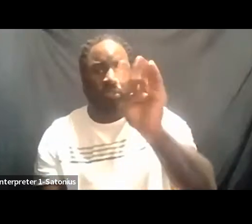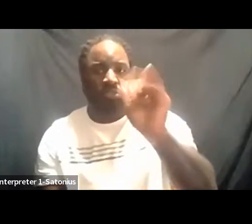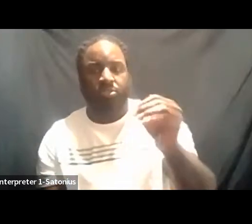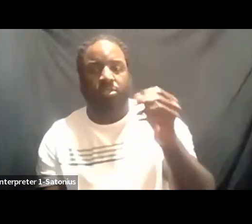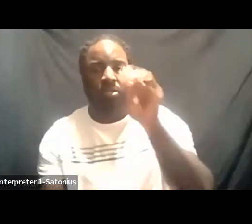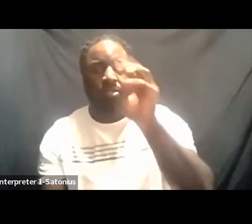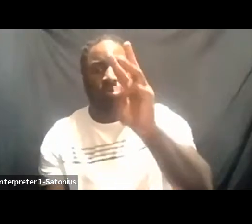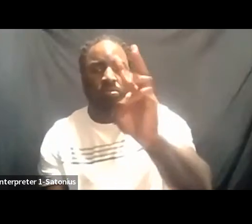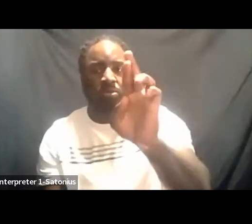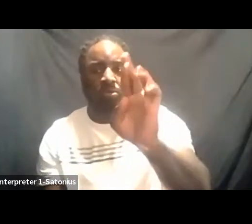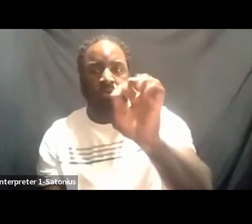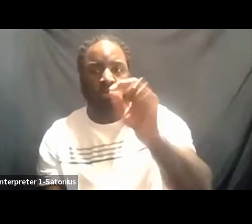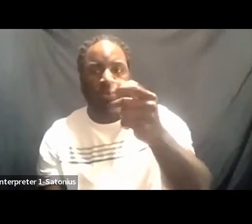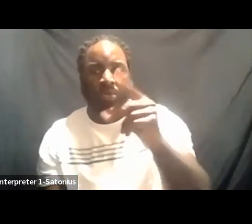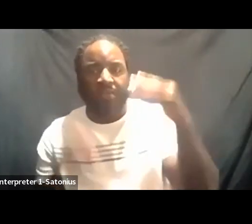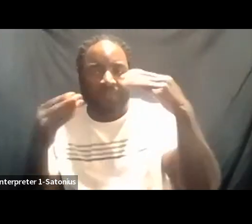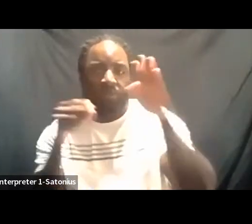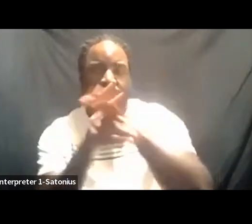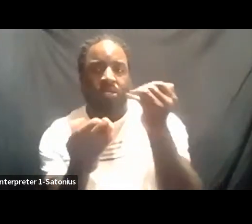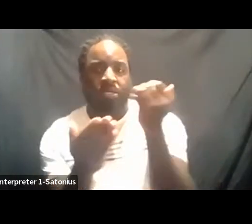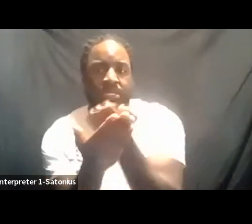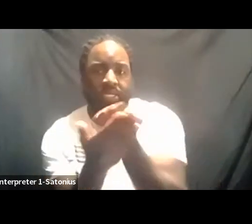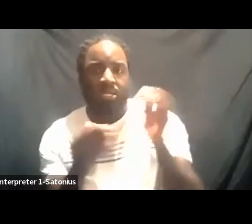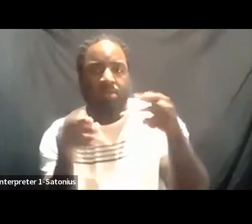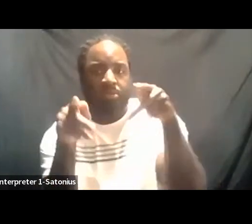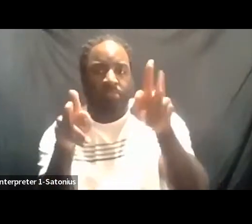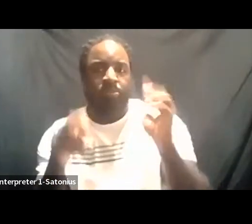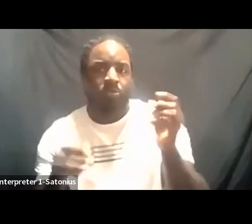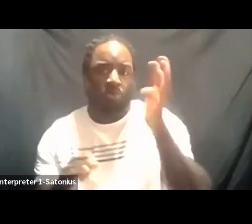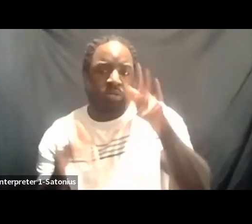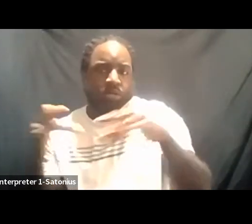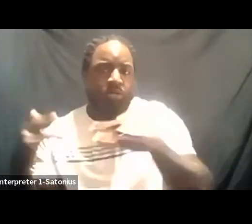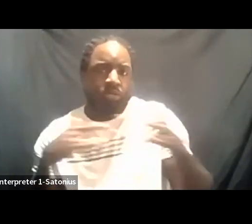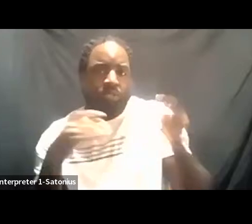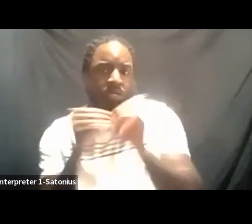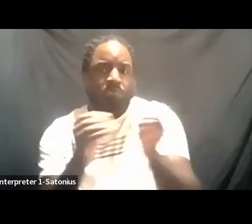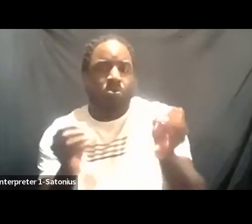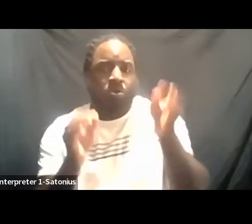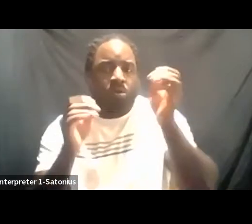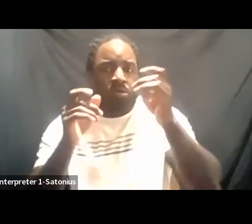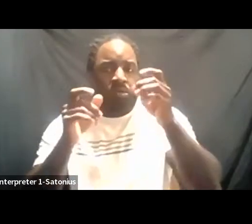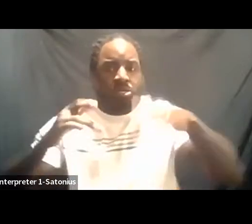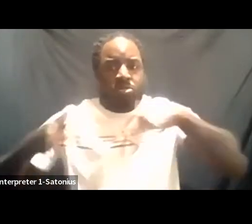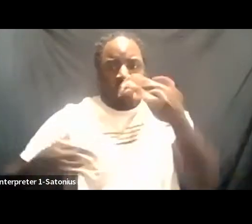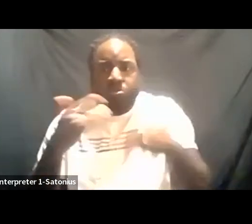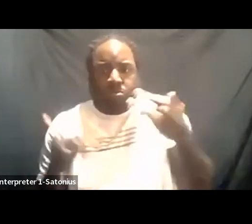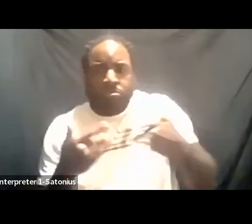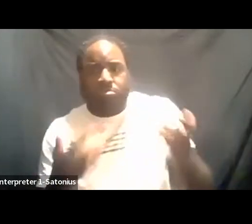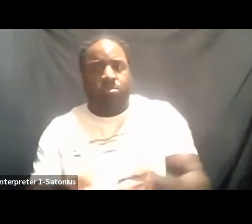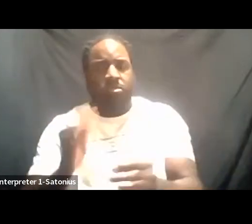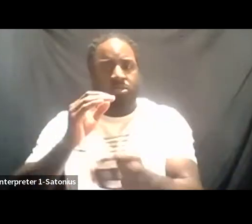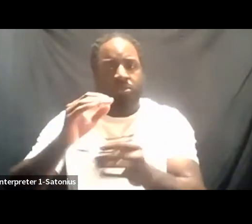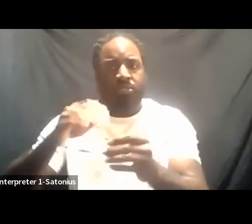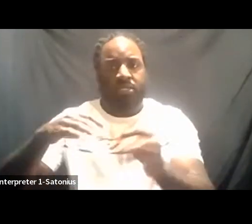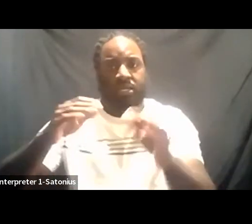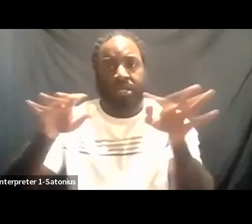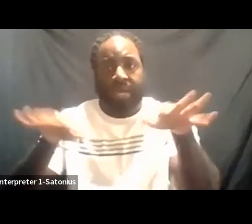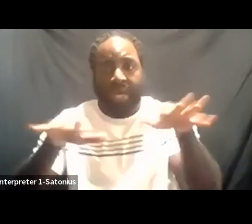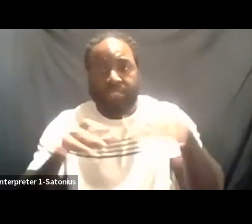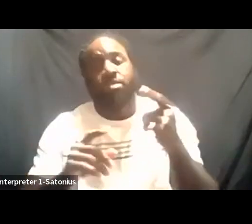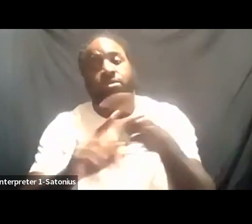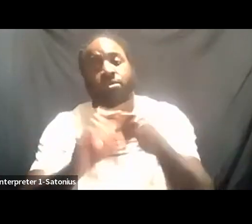economic opportunity. Will you be considering more robust urban design guidelines for manufacturing districts to